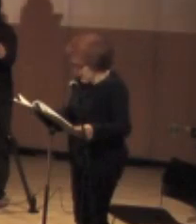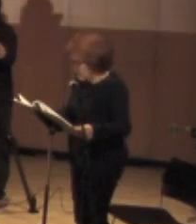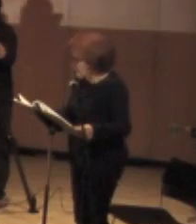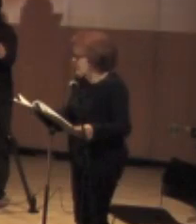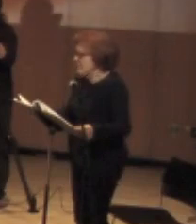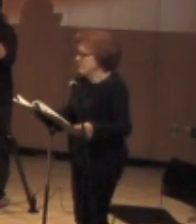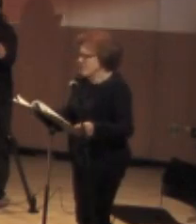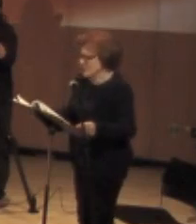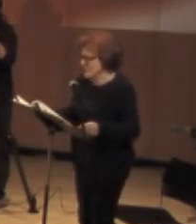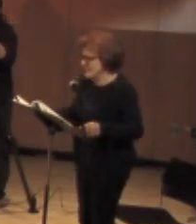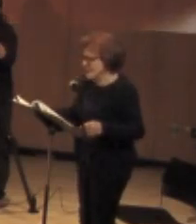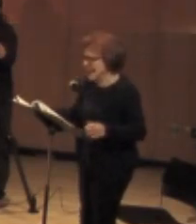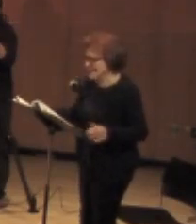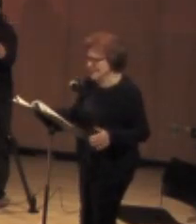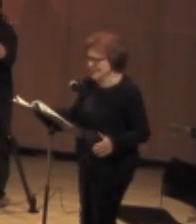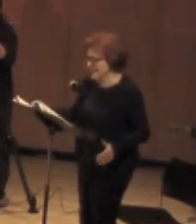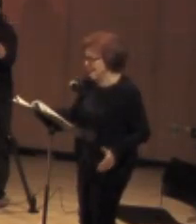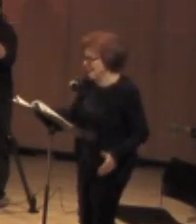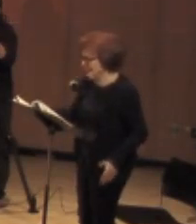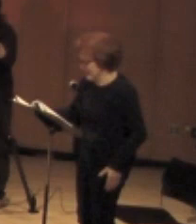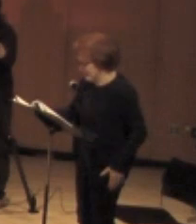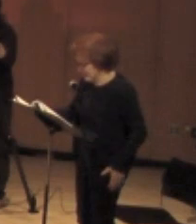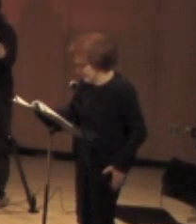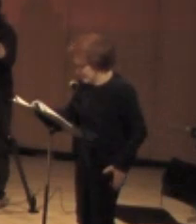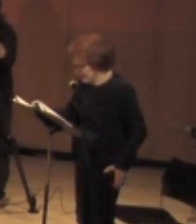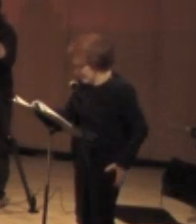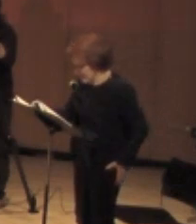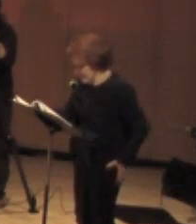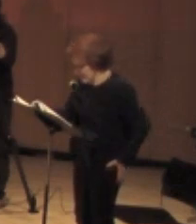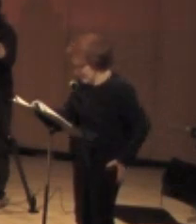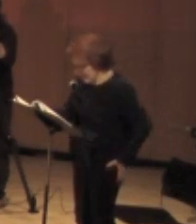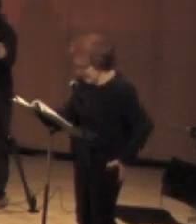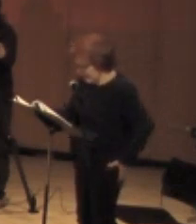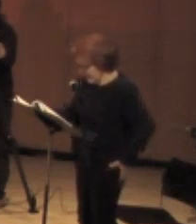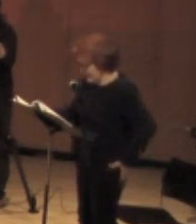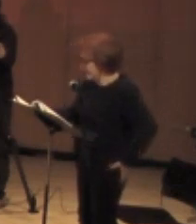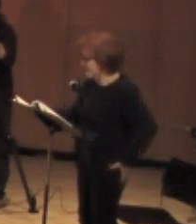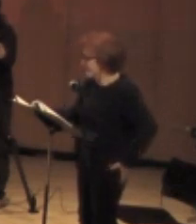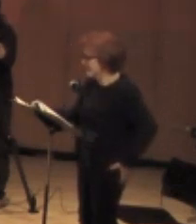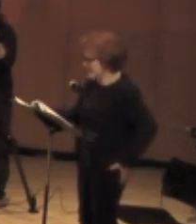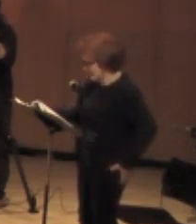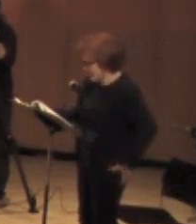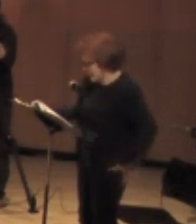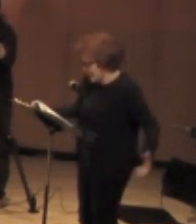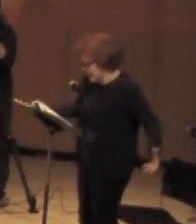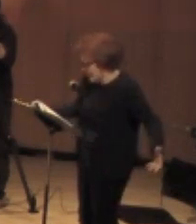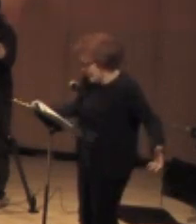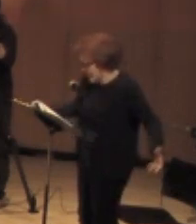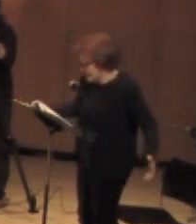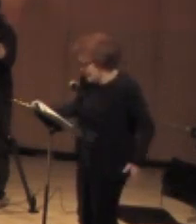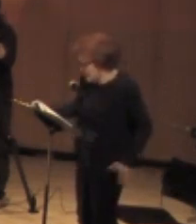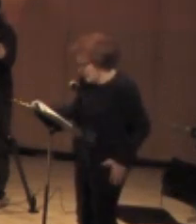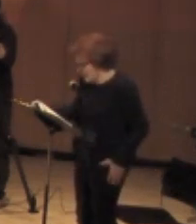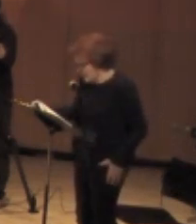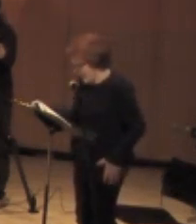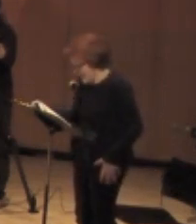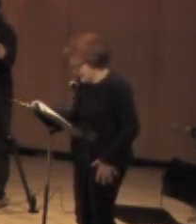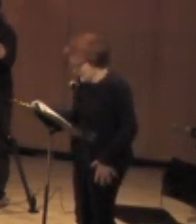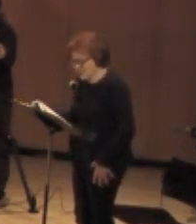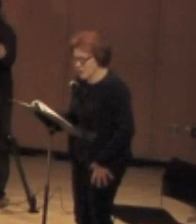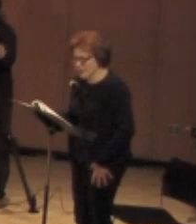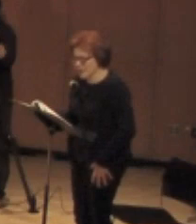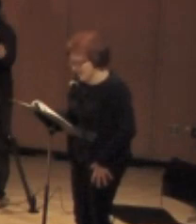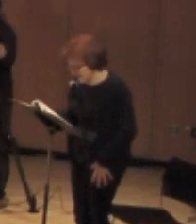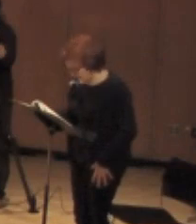it's don't just stand there no uh I can't quite